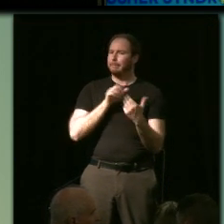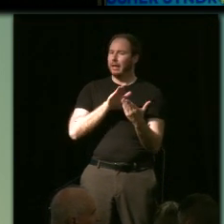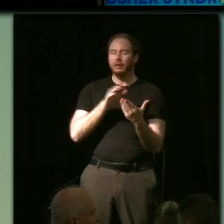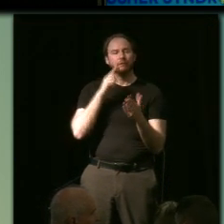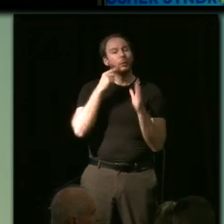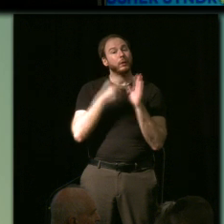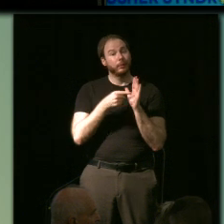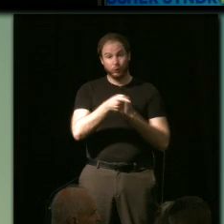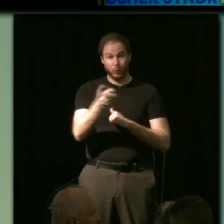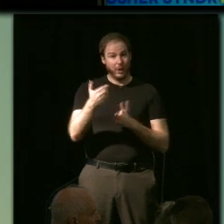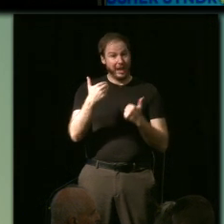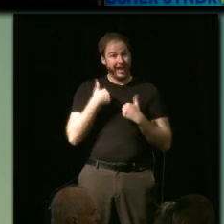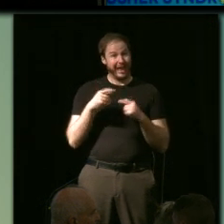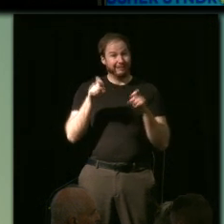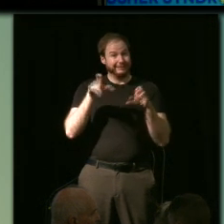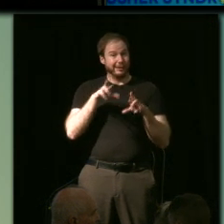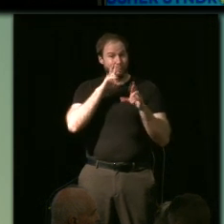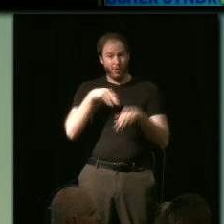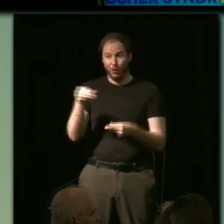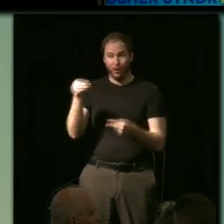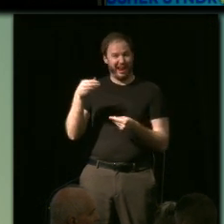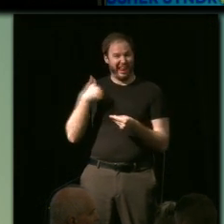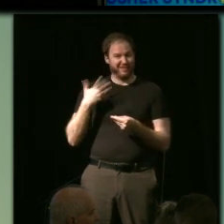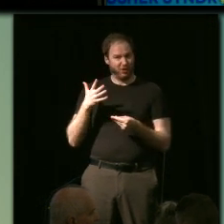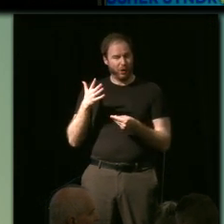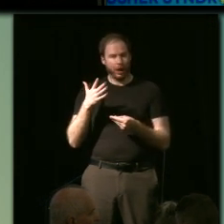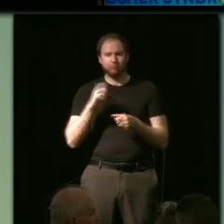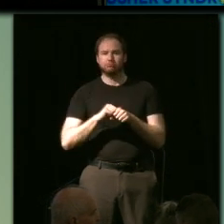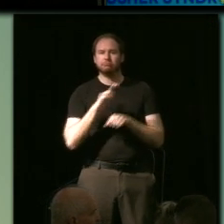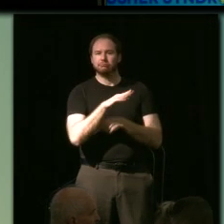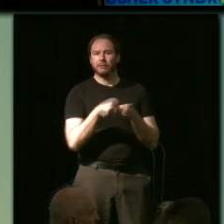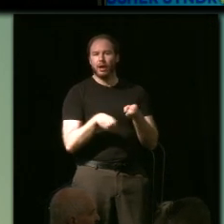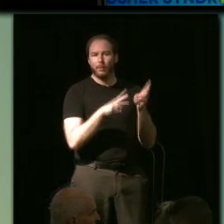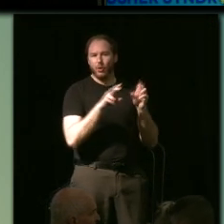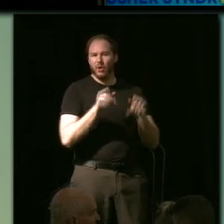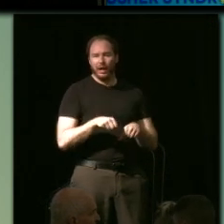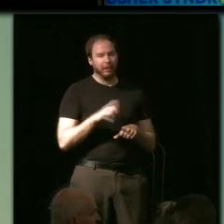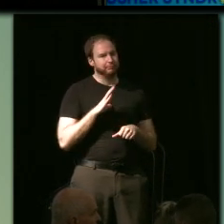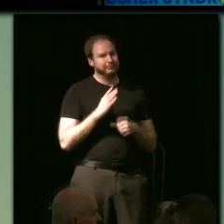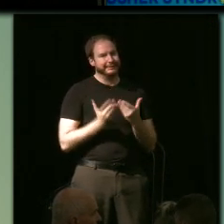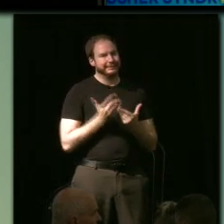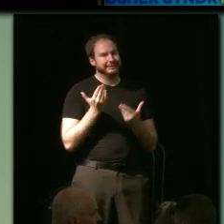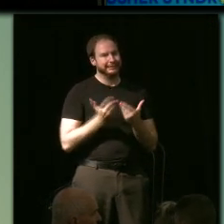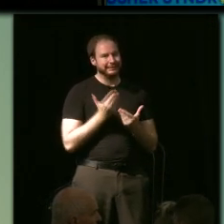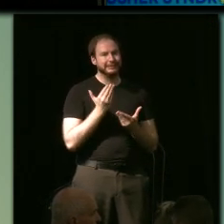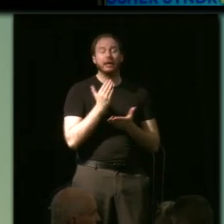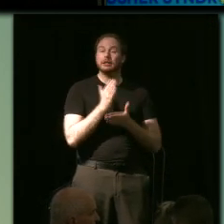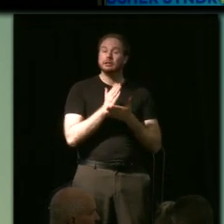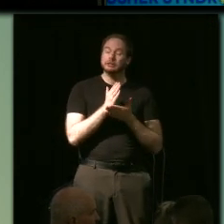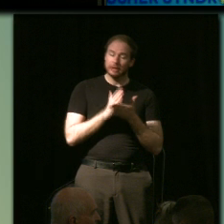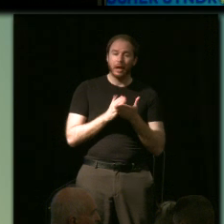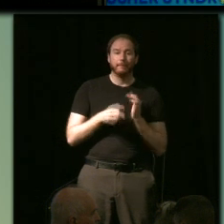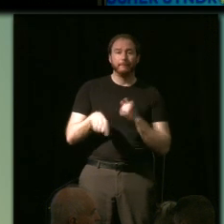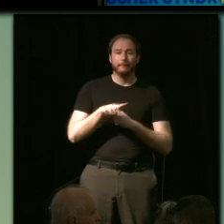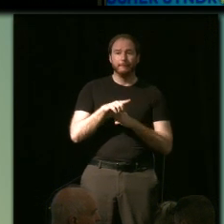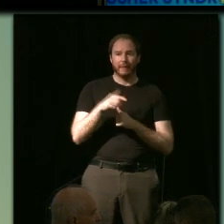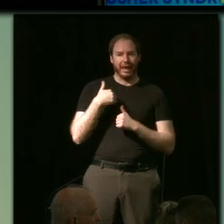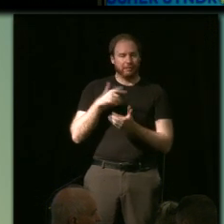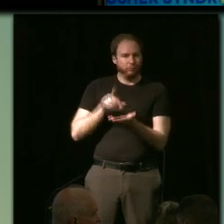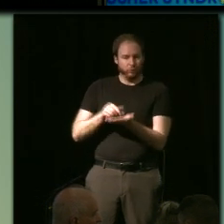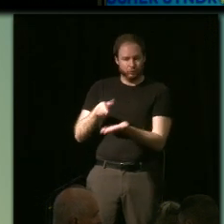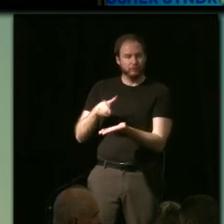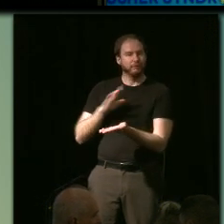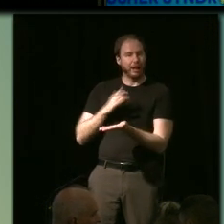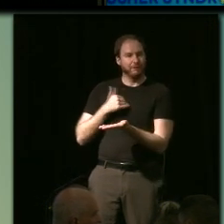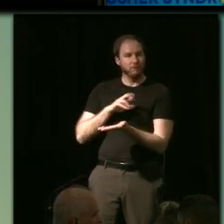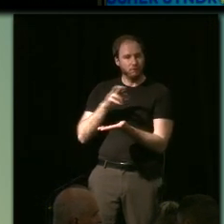you have your genetic test report, you upload it. It's super easy to upload. Sometimes people will have a printed copy